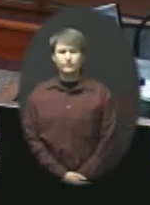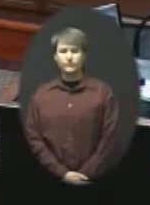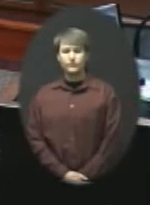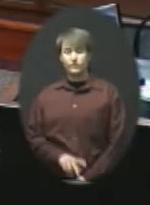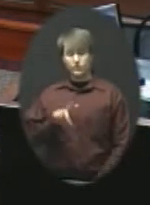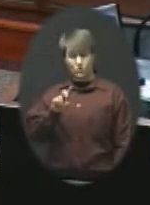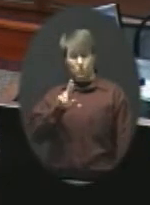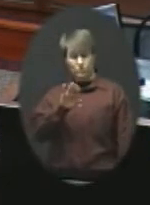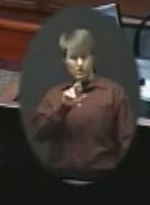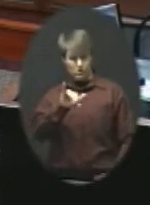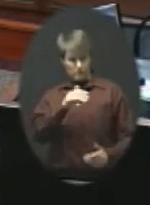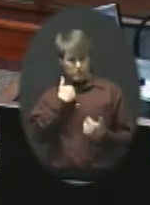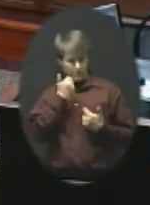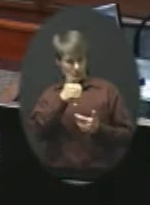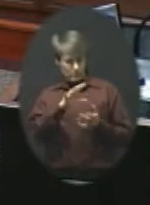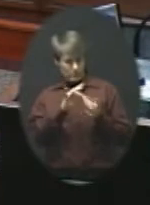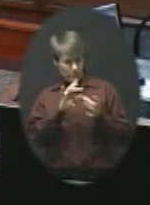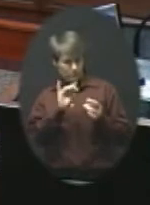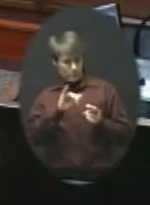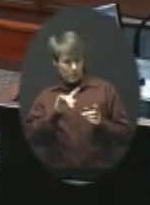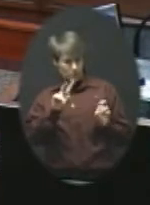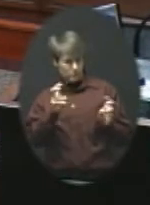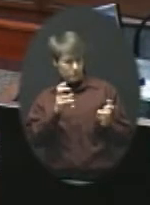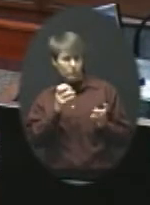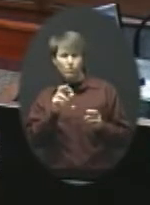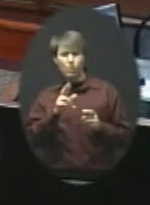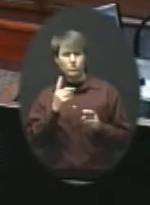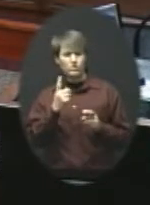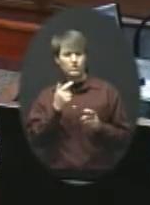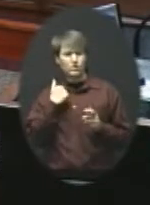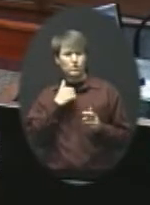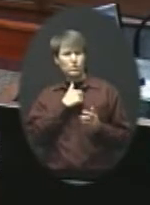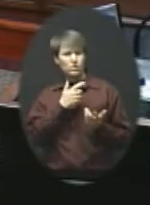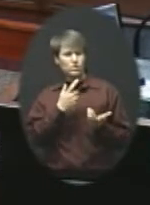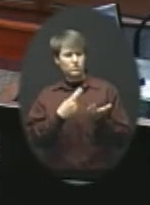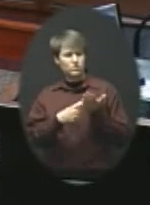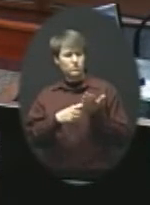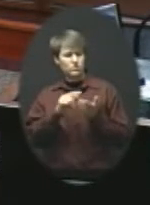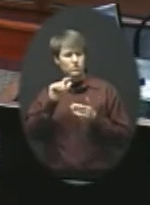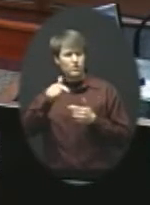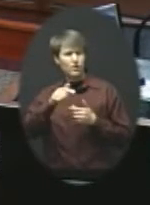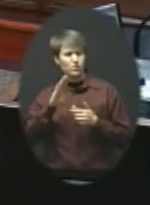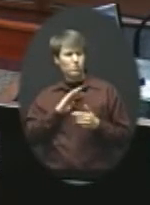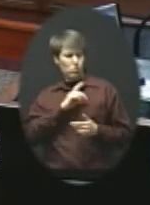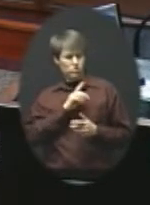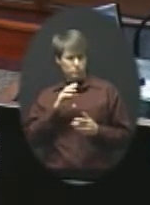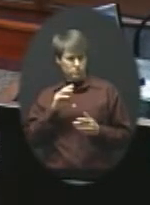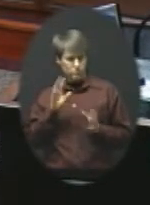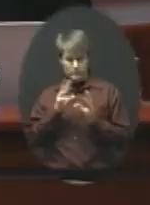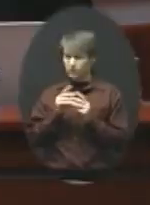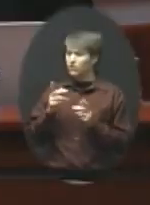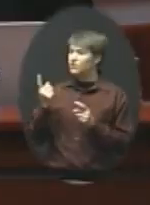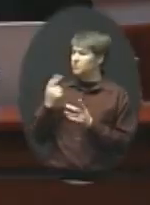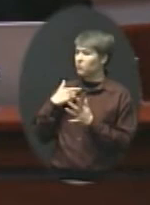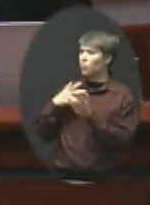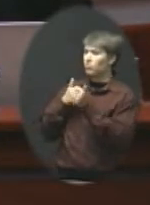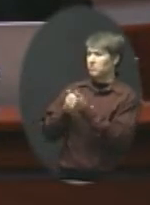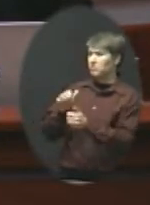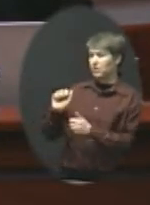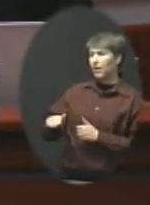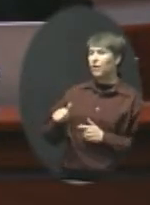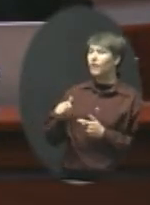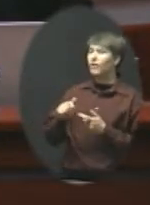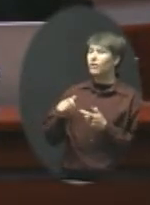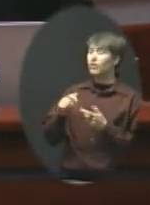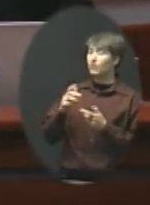Dr. Barry, do you have any comments on that issue or perhaps something we can address at a later board meeting? It definitely is something we can follow up with. You'll remember that when we had our